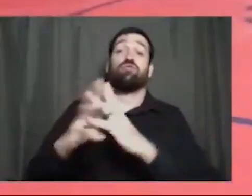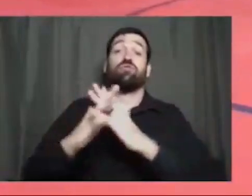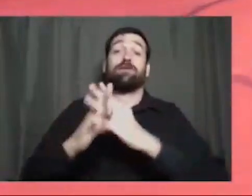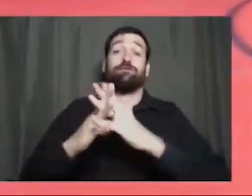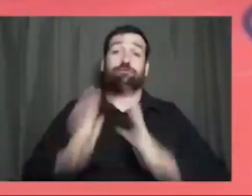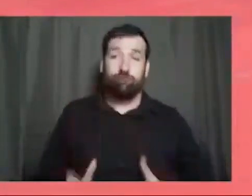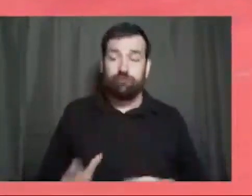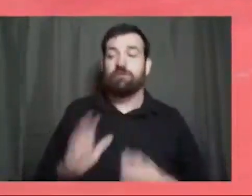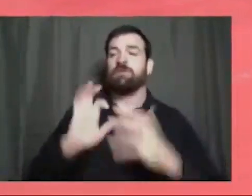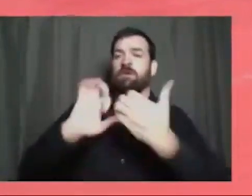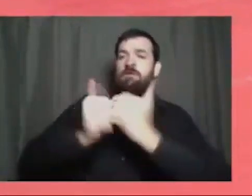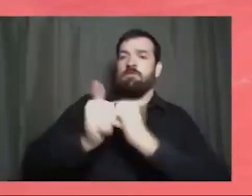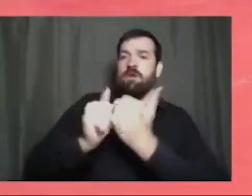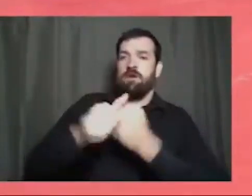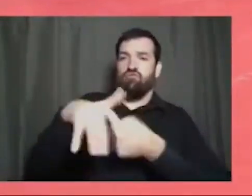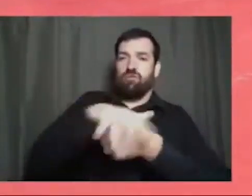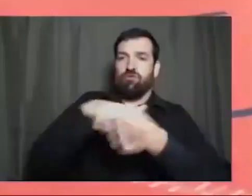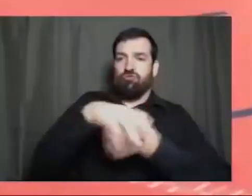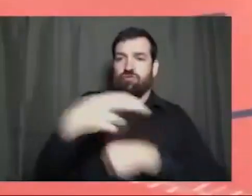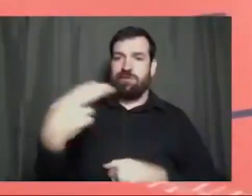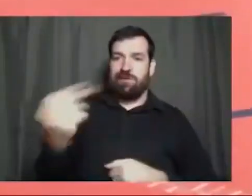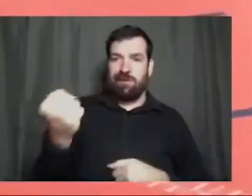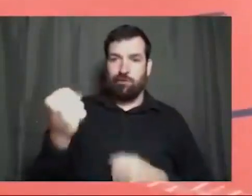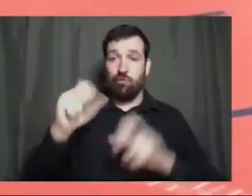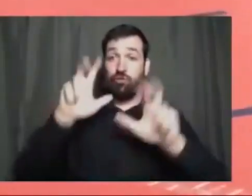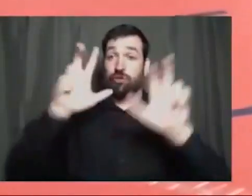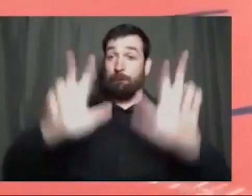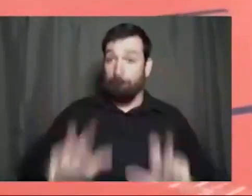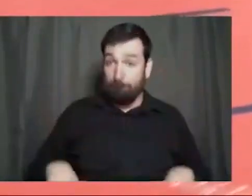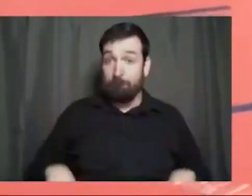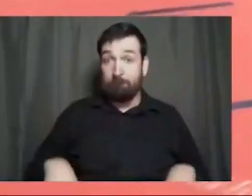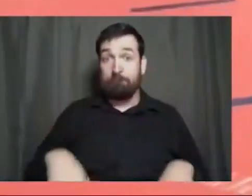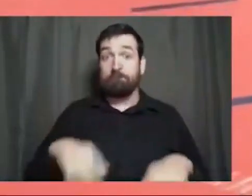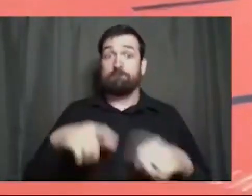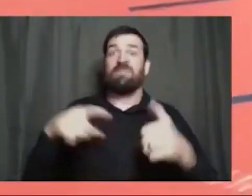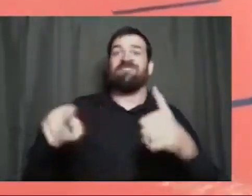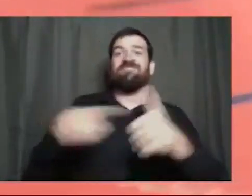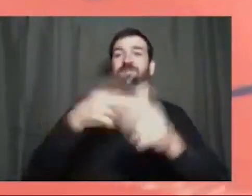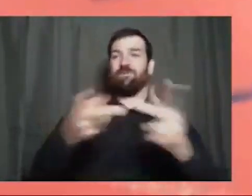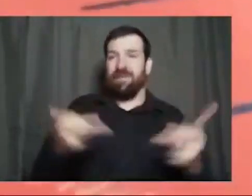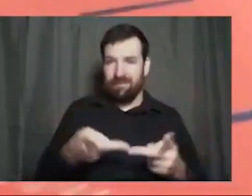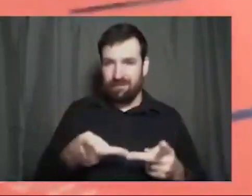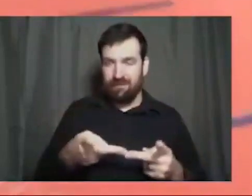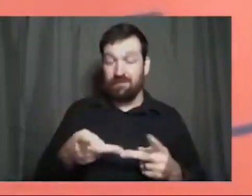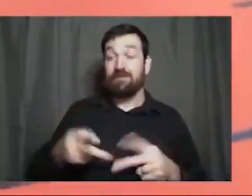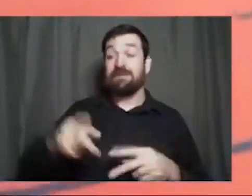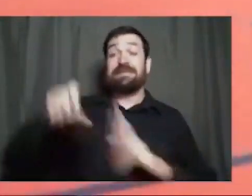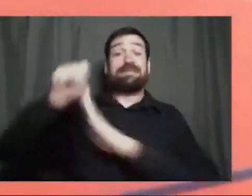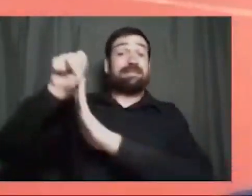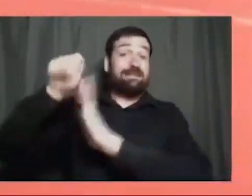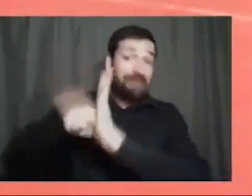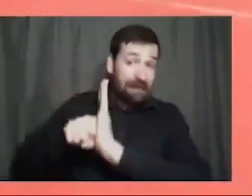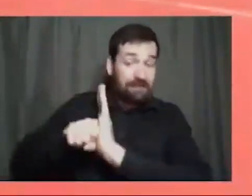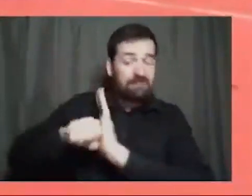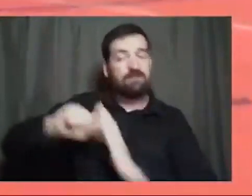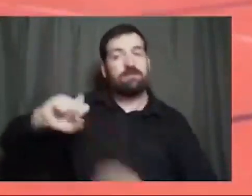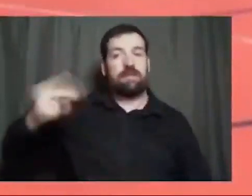a regional high school wrestling championship and came in first place. He took second in the state